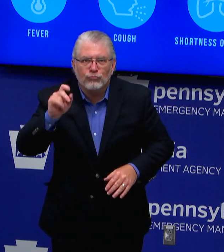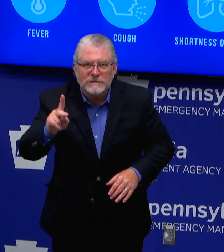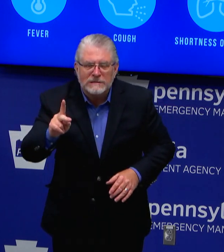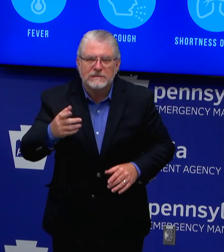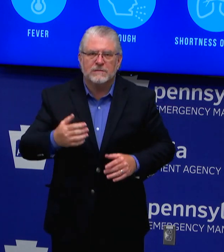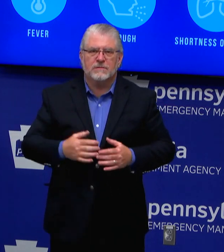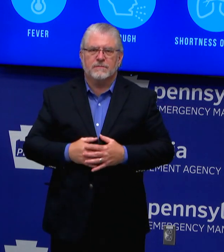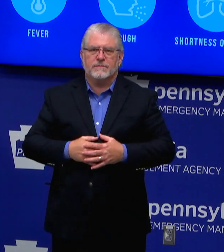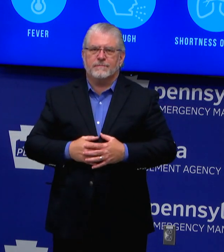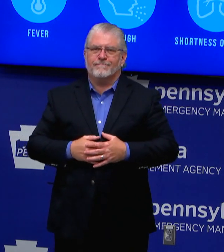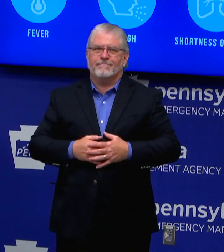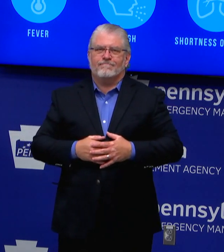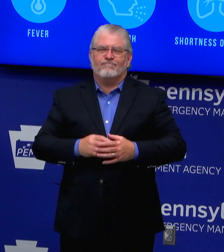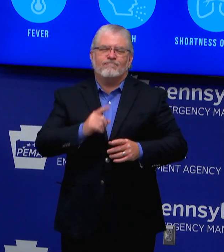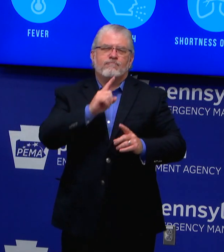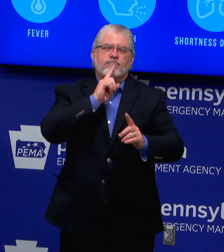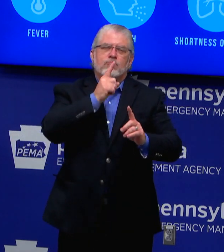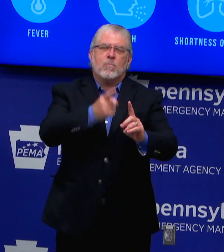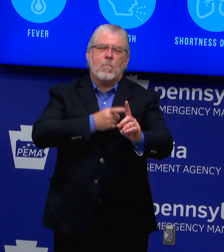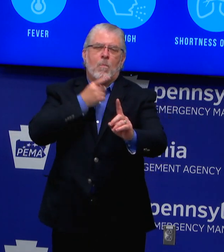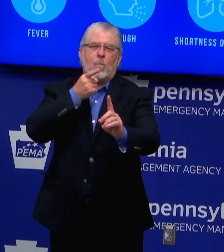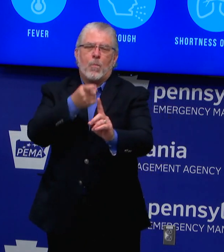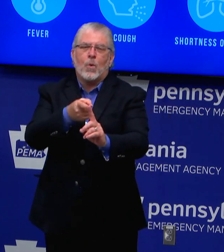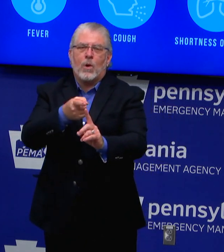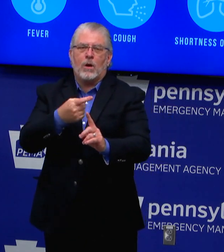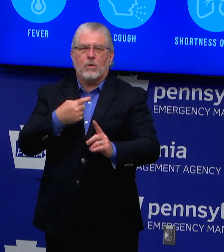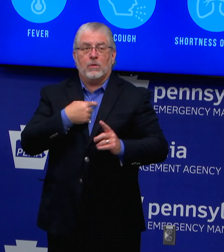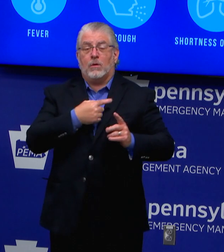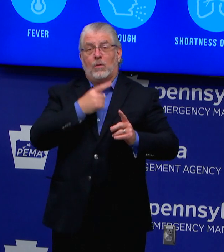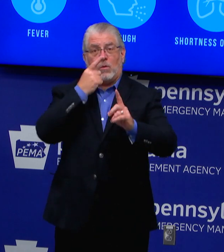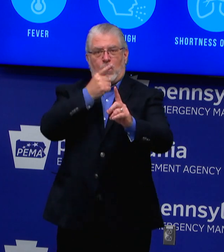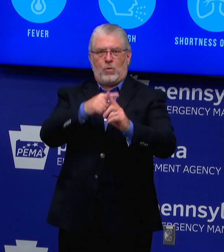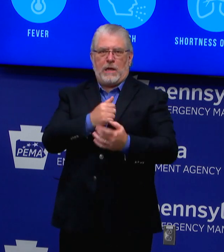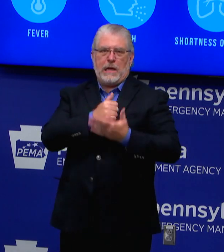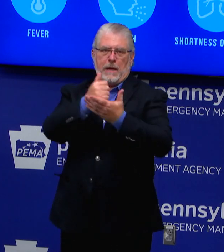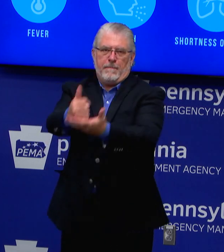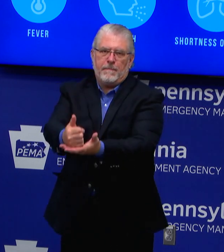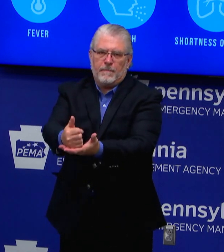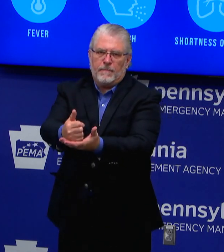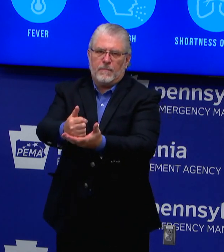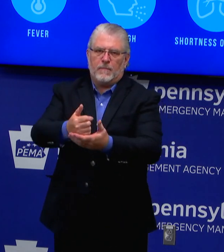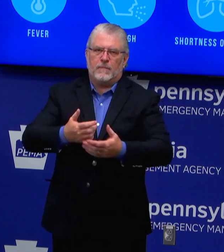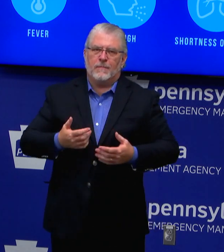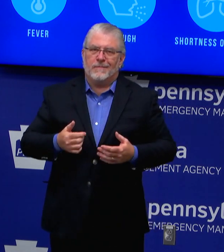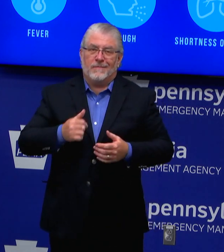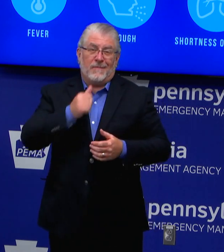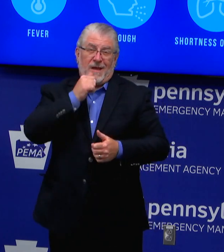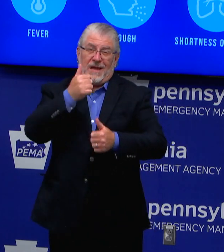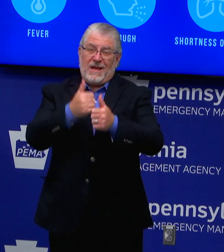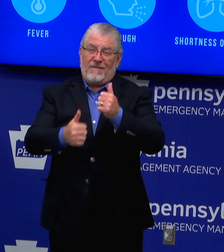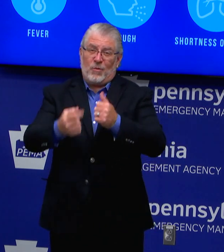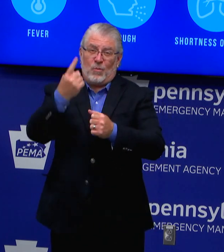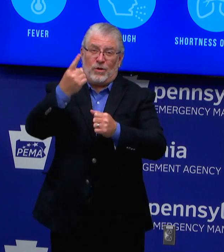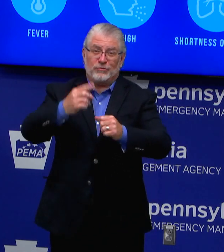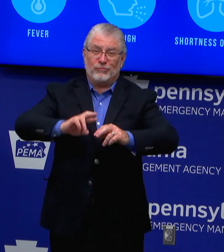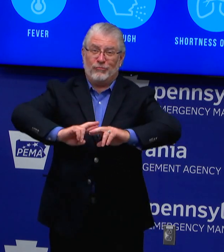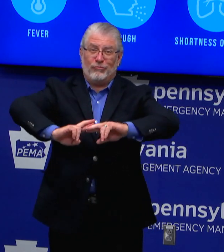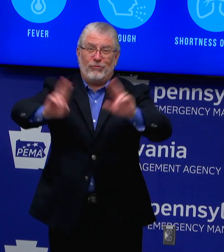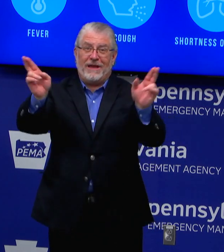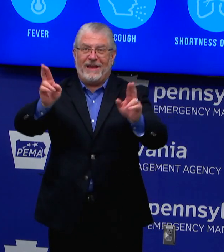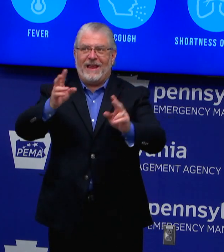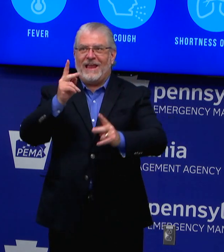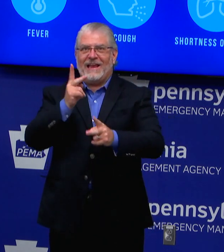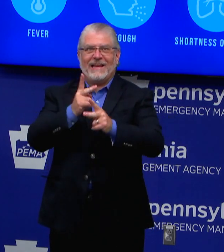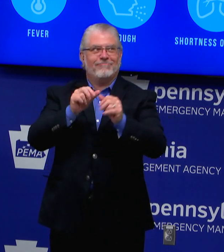ultimately, we want to be able to assist, and we understand that not everybody can be prepared at every level, and that's what our agency is here for, and that's